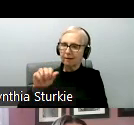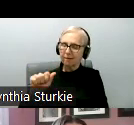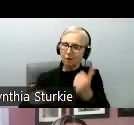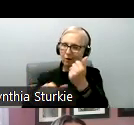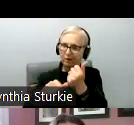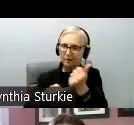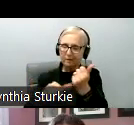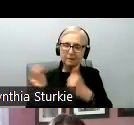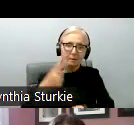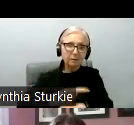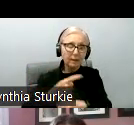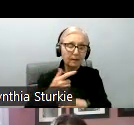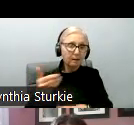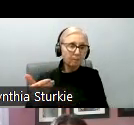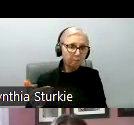Next slide.